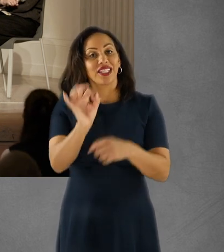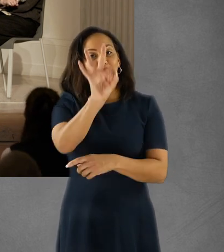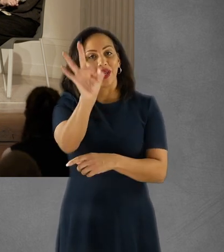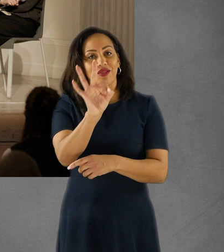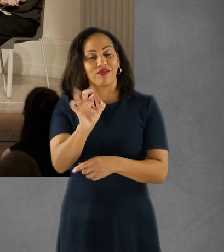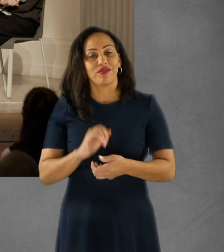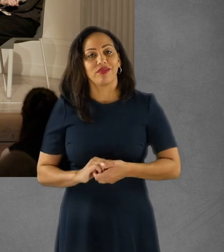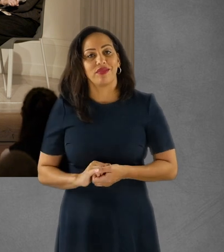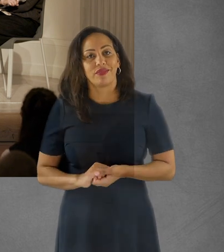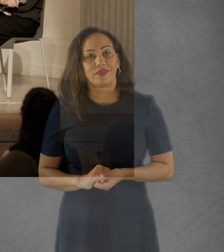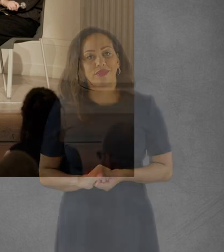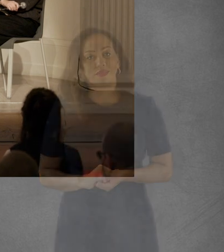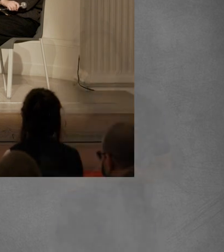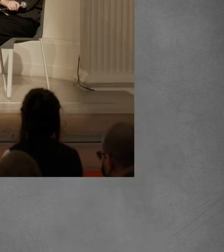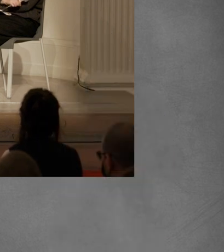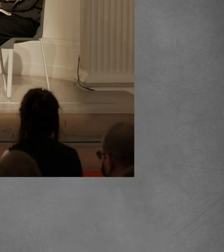Last question.